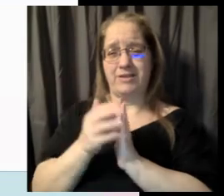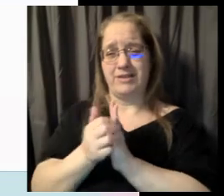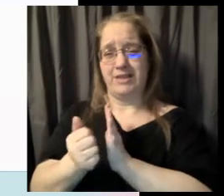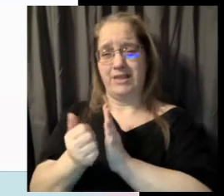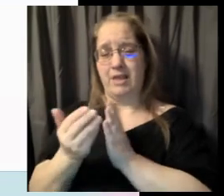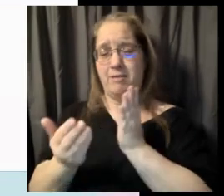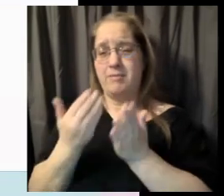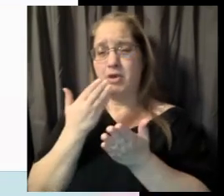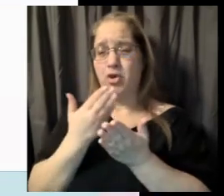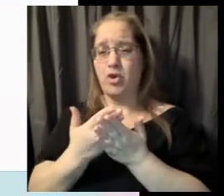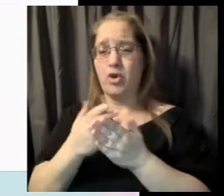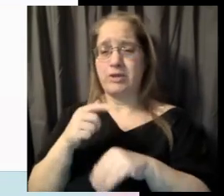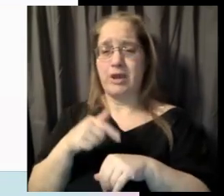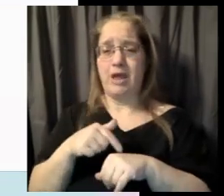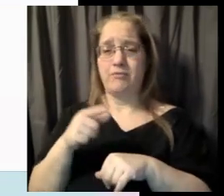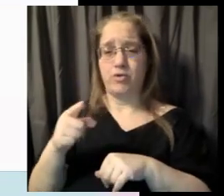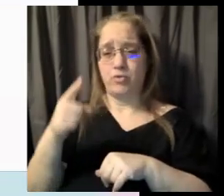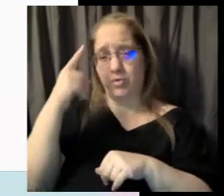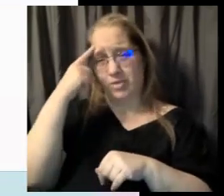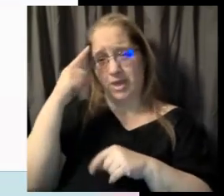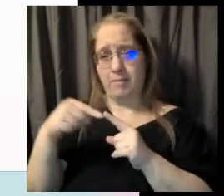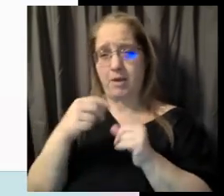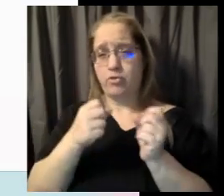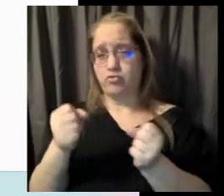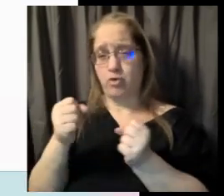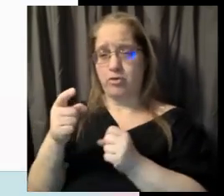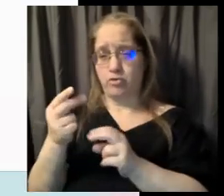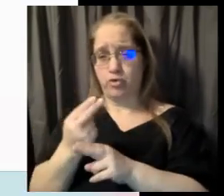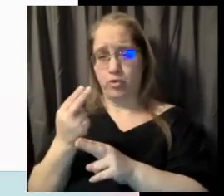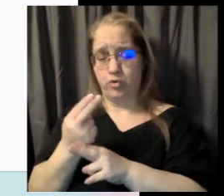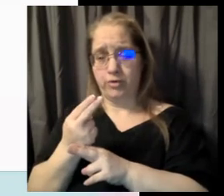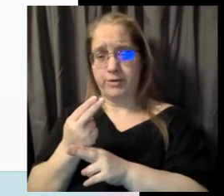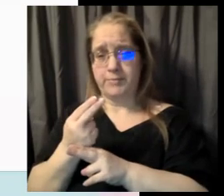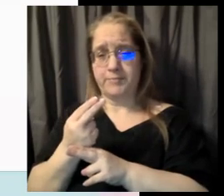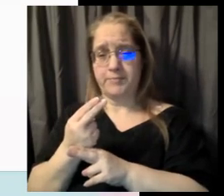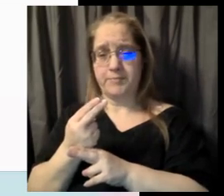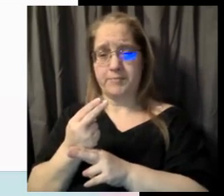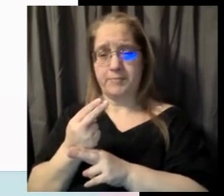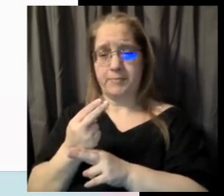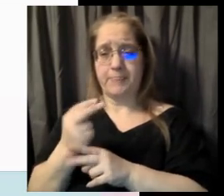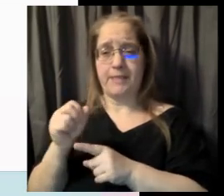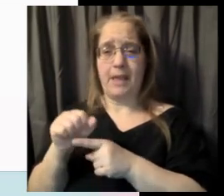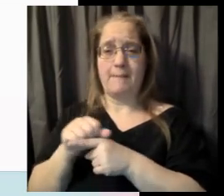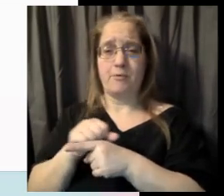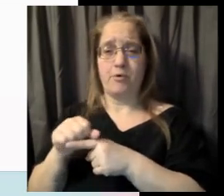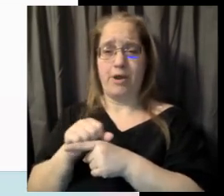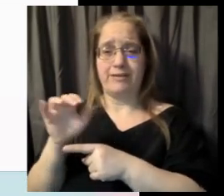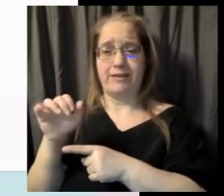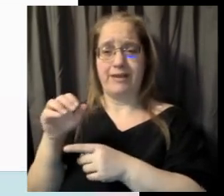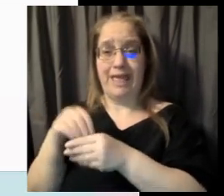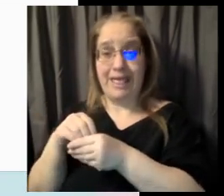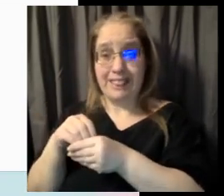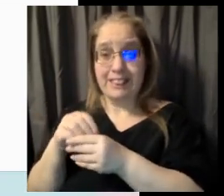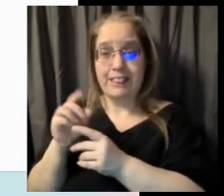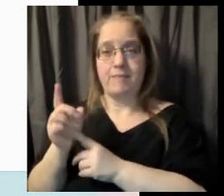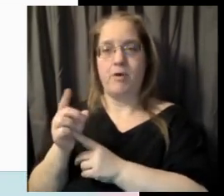be intentional about what strategies you're choosing, which strategy you're choosing to use, and then practice in that moment. Saying